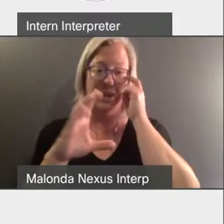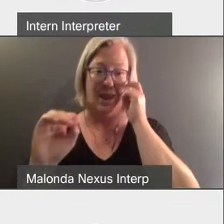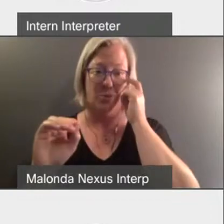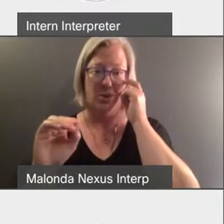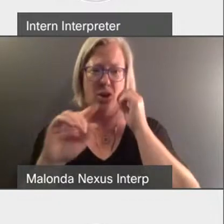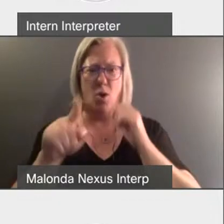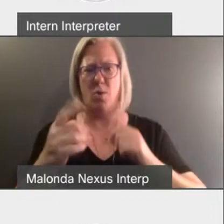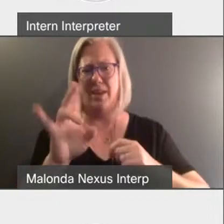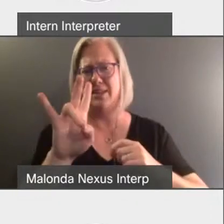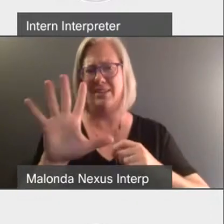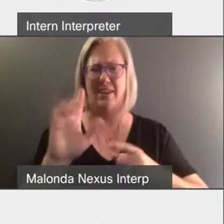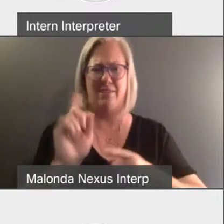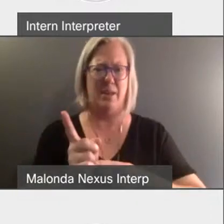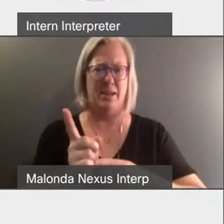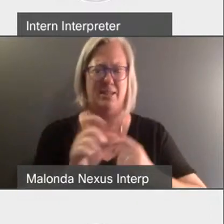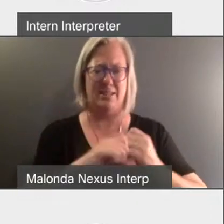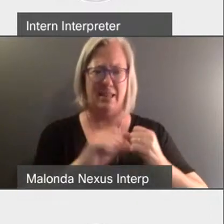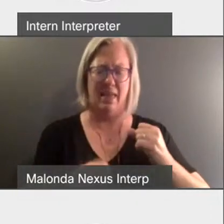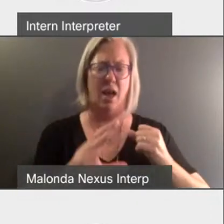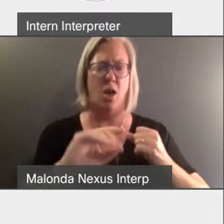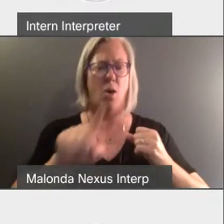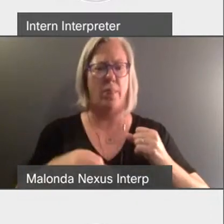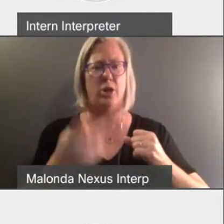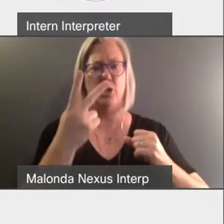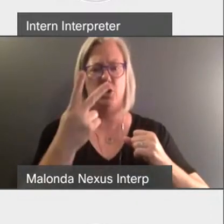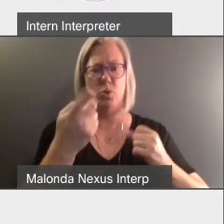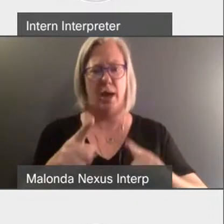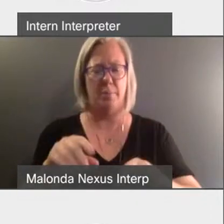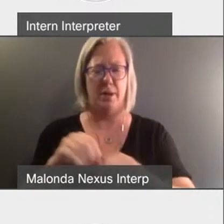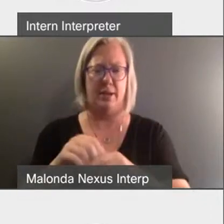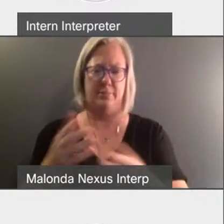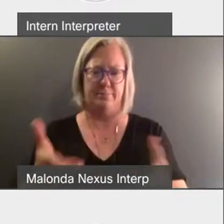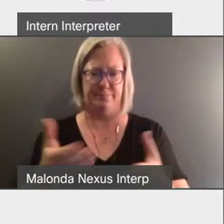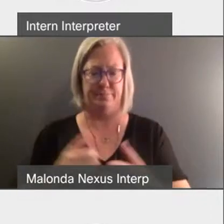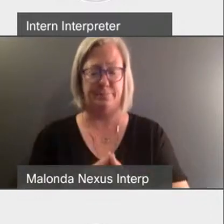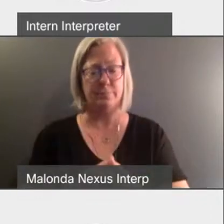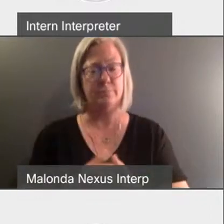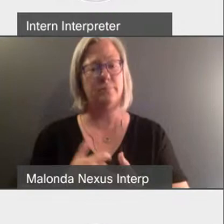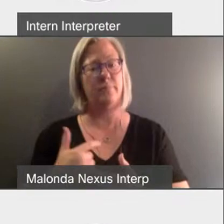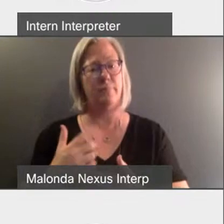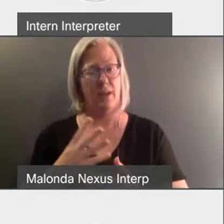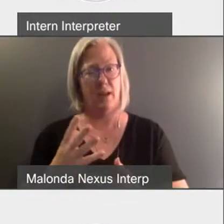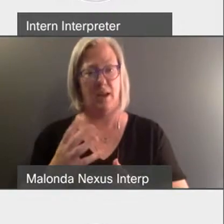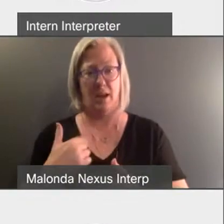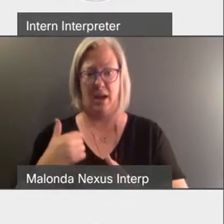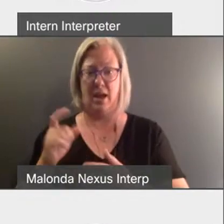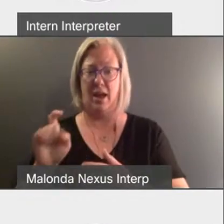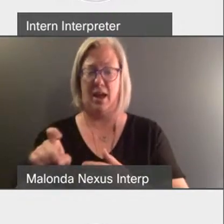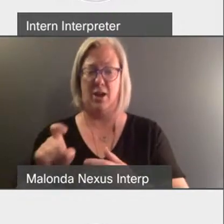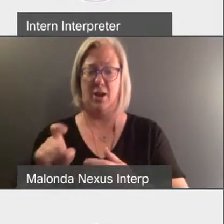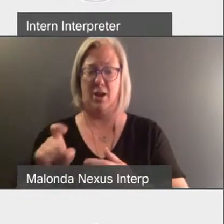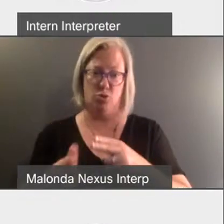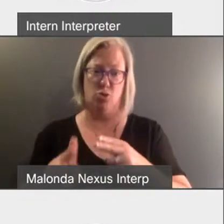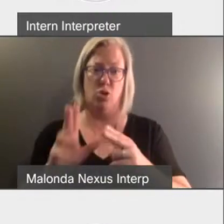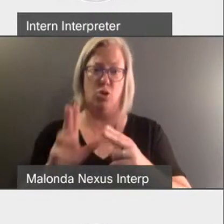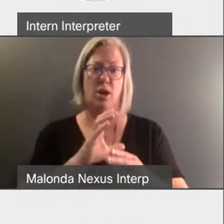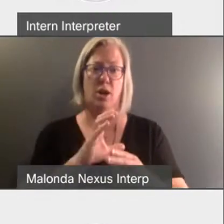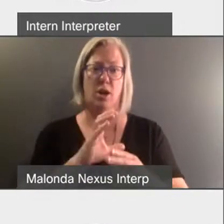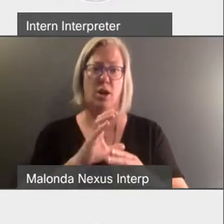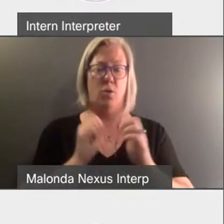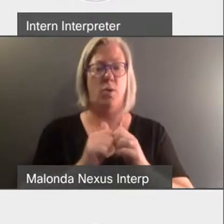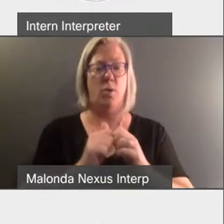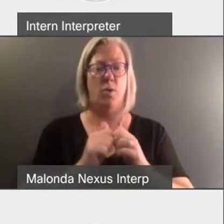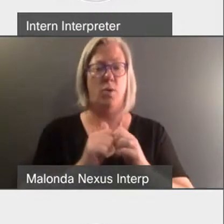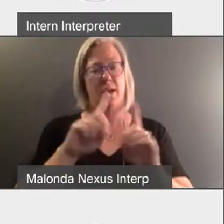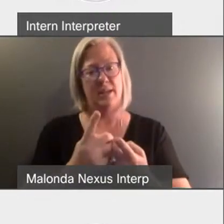75 minutes in length, and that the two that took place in. Even I had to have a quick conversation with the Deputy Chief of Staff to make